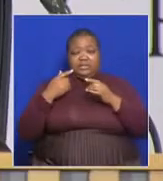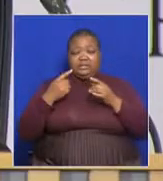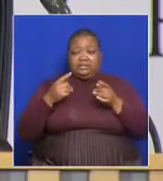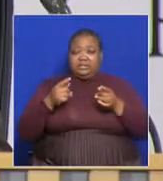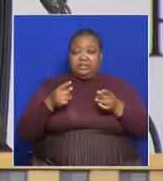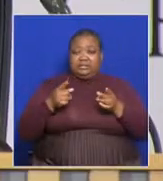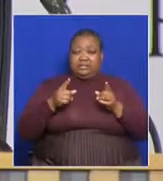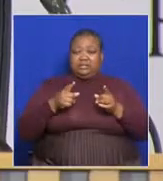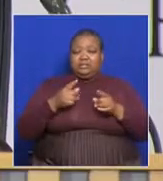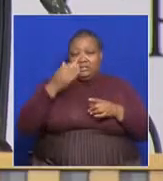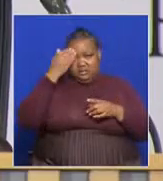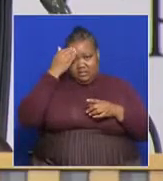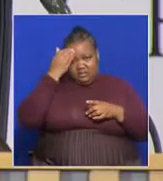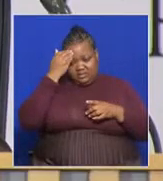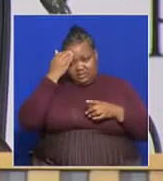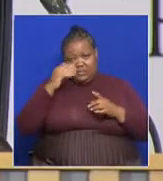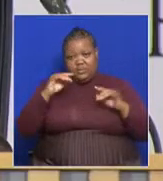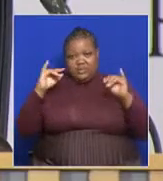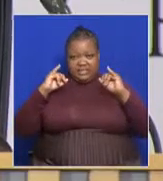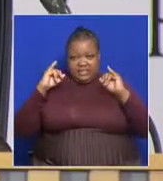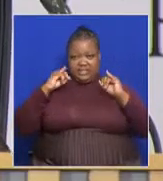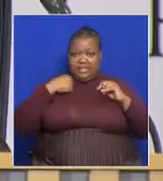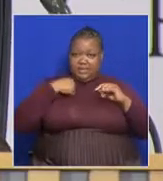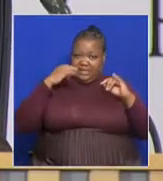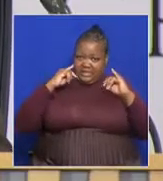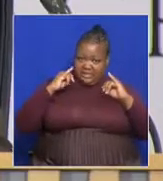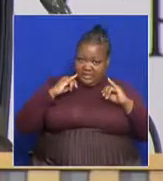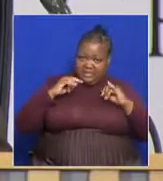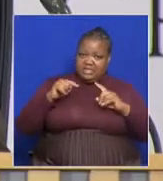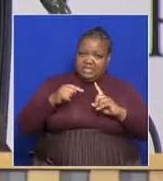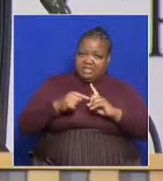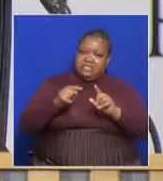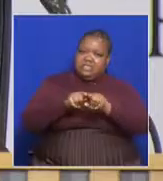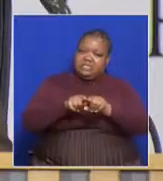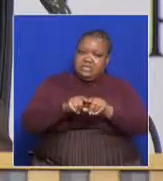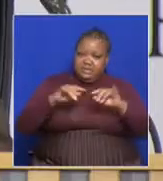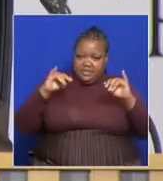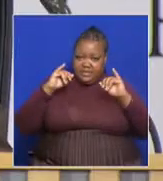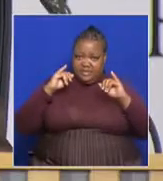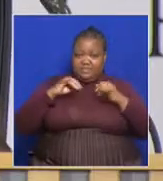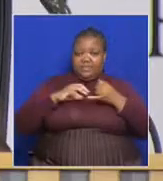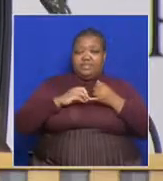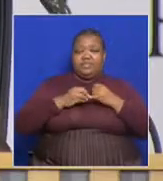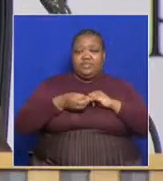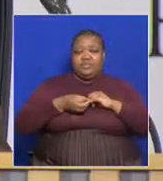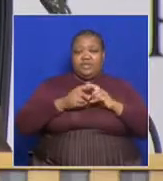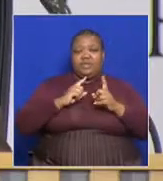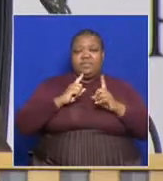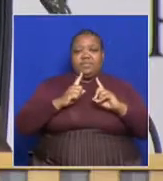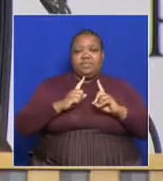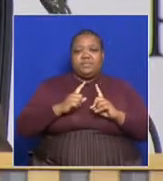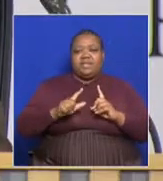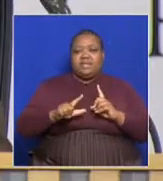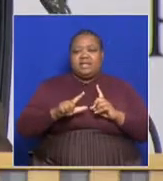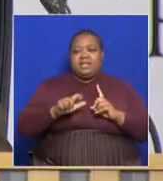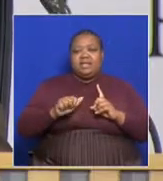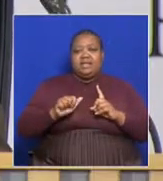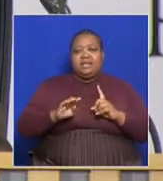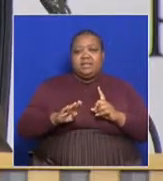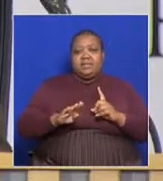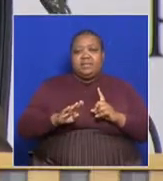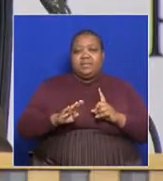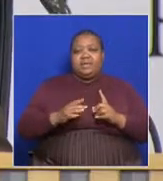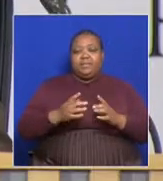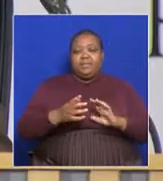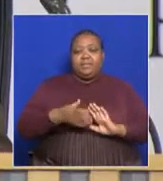it as seriously as I did. So the most I could do was to try and engage with the lab, to try and get the ball rolling, to get it out